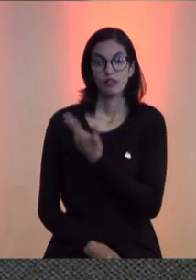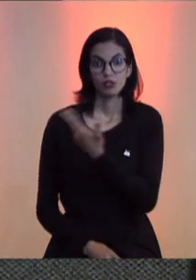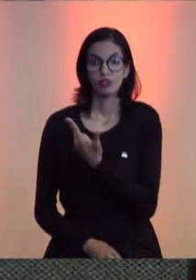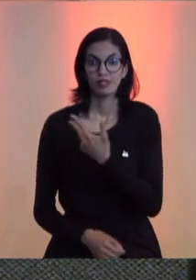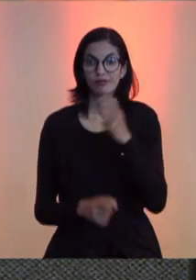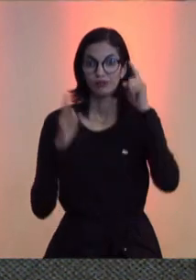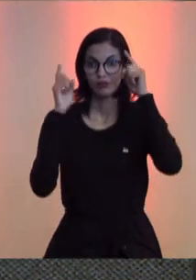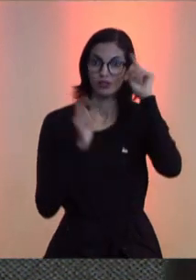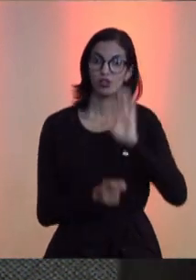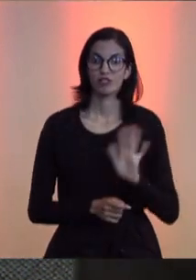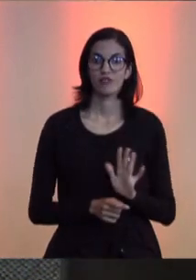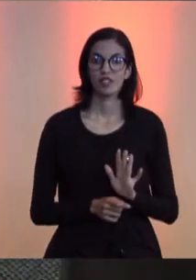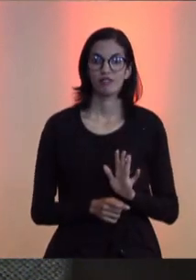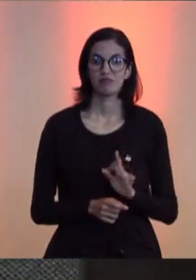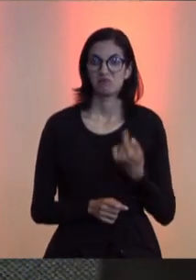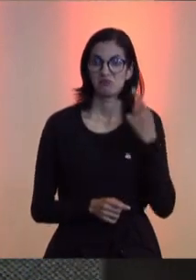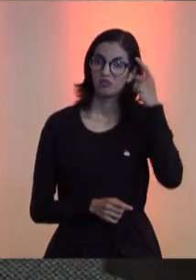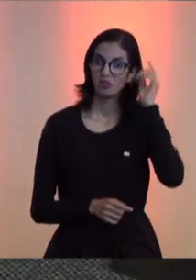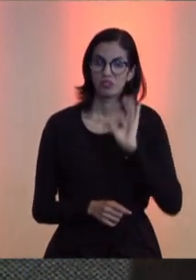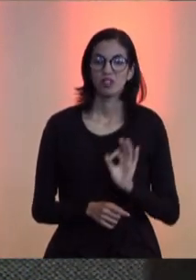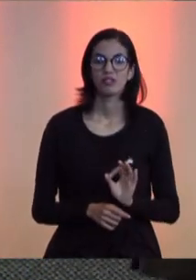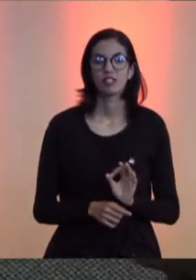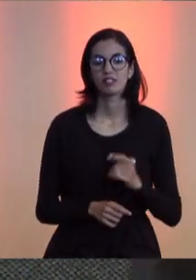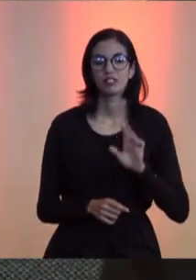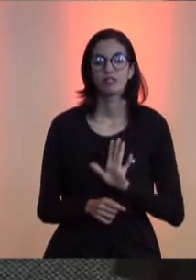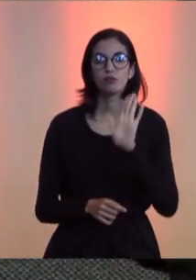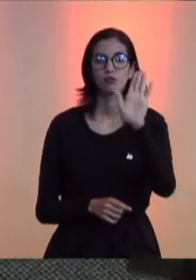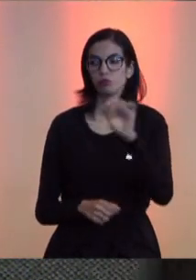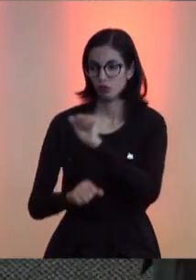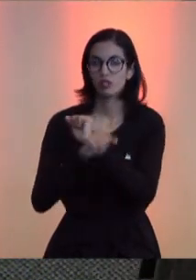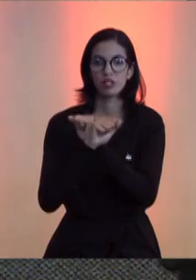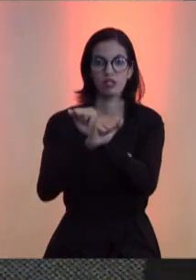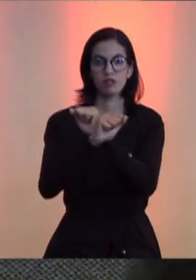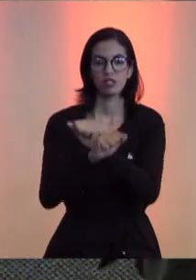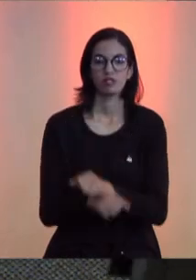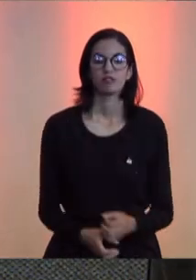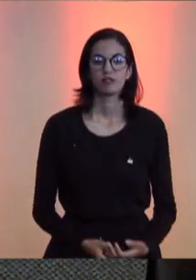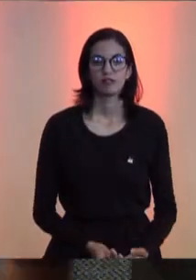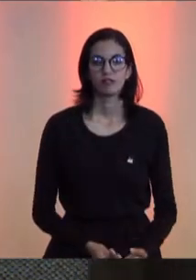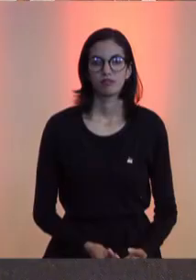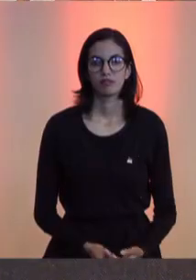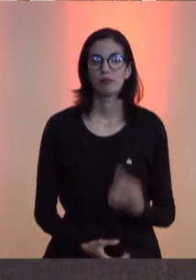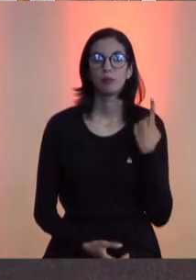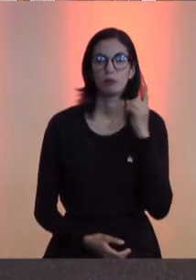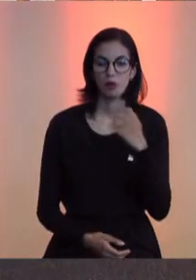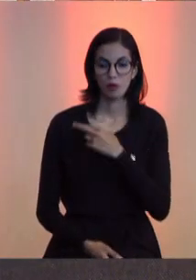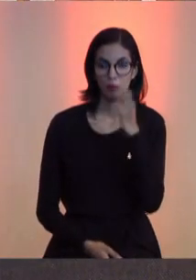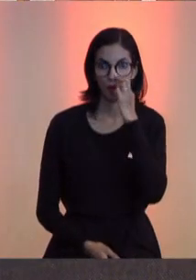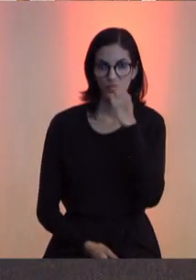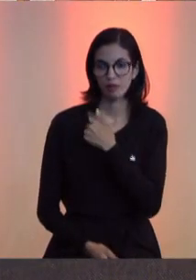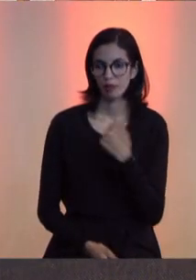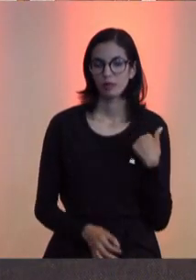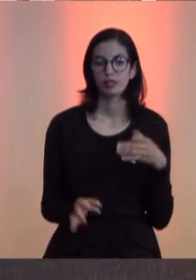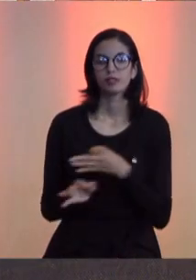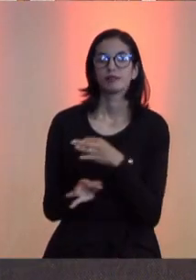esclavos. But the parents prepared them for the but if not faith. Pero los padres los prepararon para la